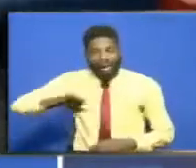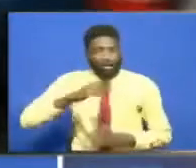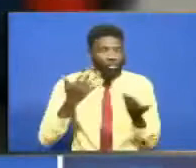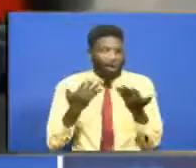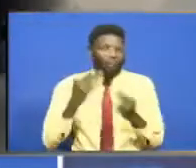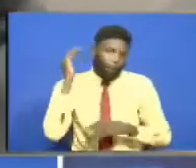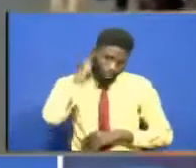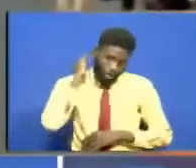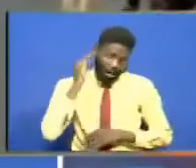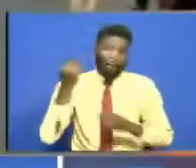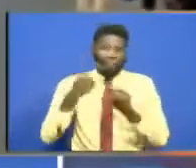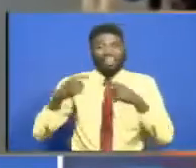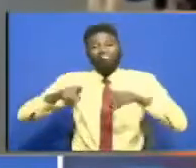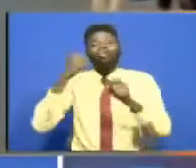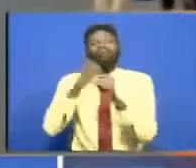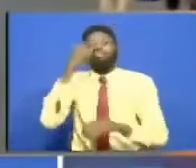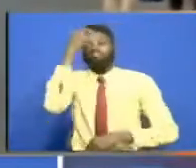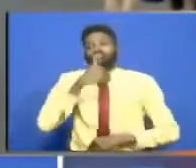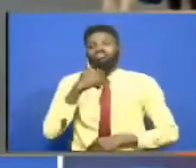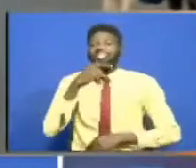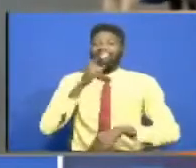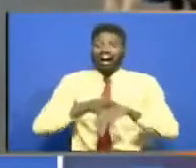border.